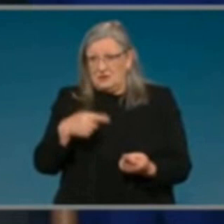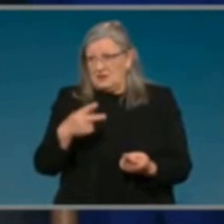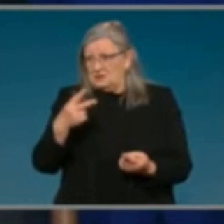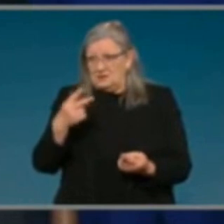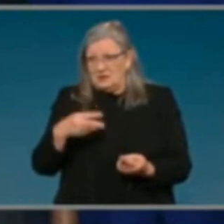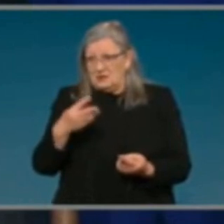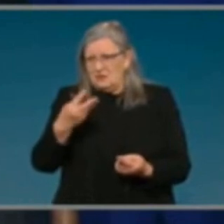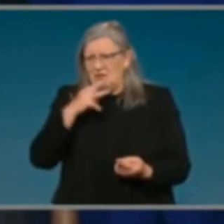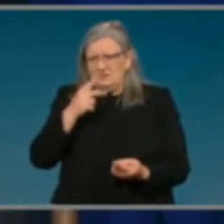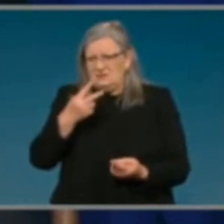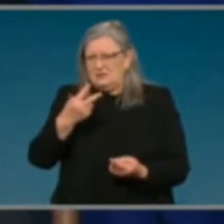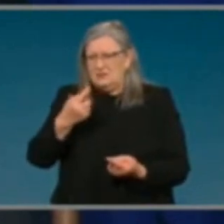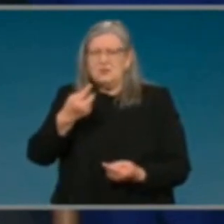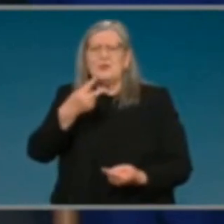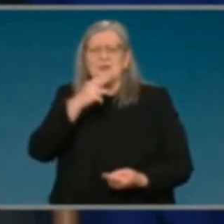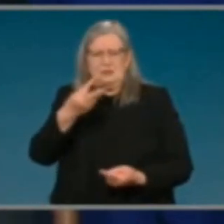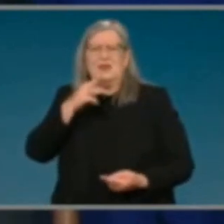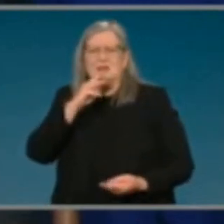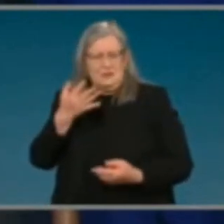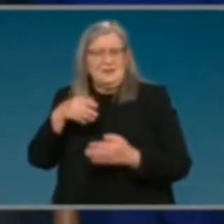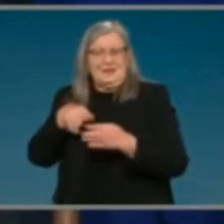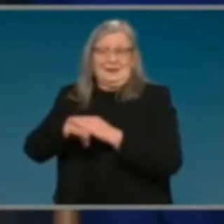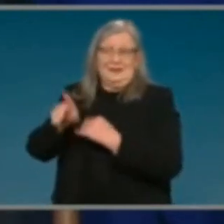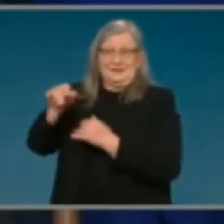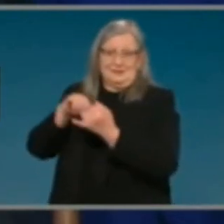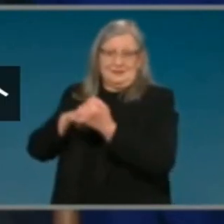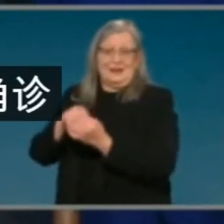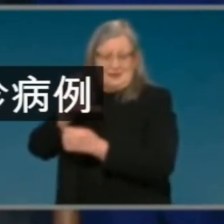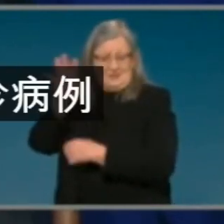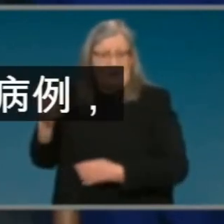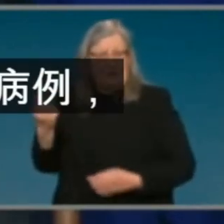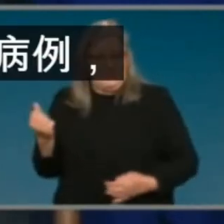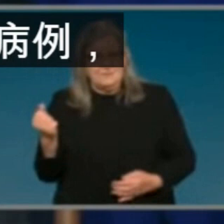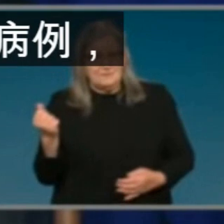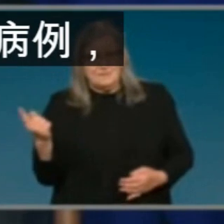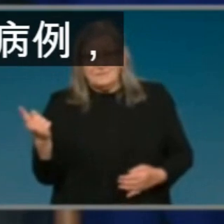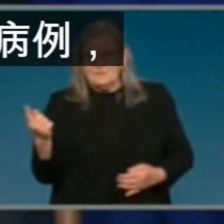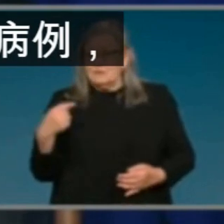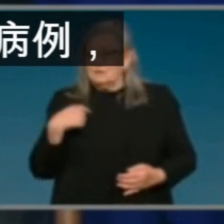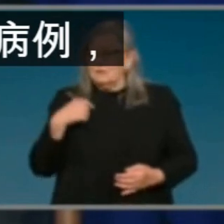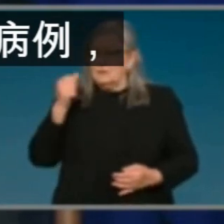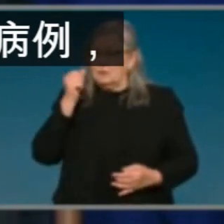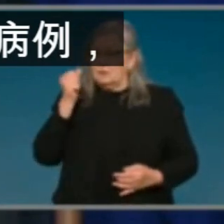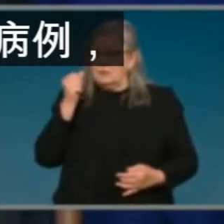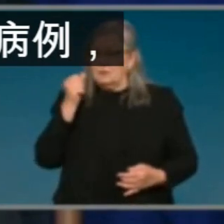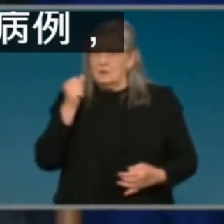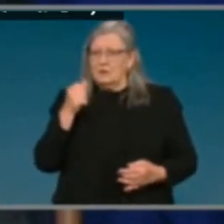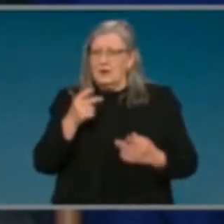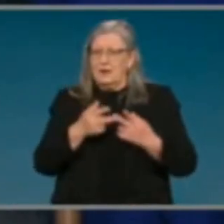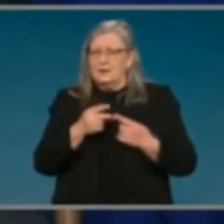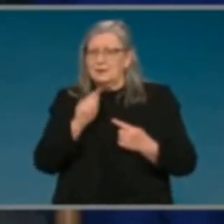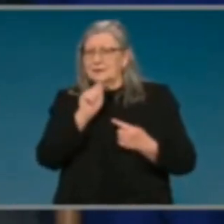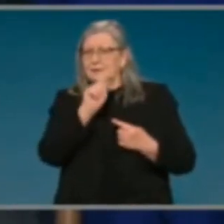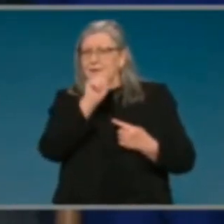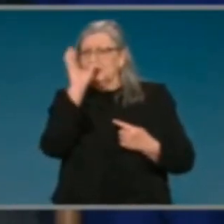through that genomic analysis in South Africa. We know that there are one or two confirmed cases from surrounding countries. There are